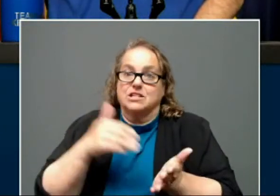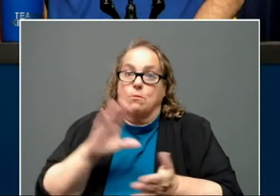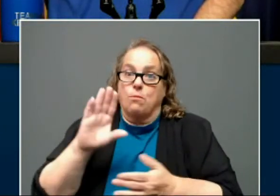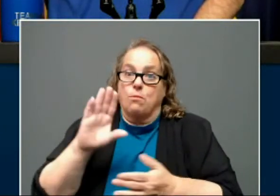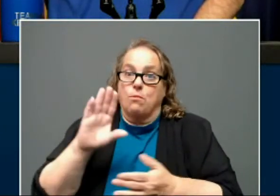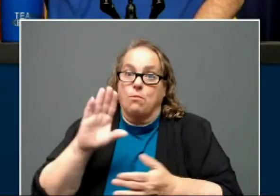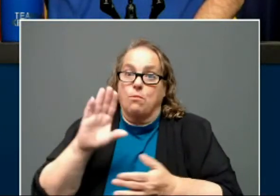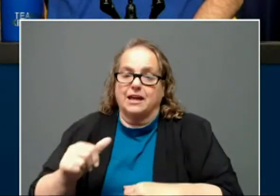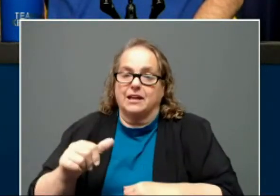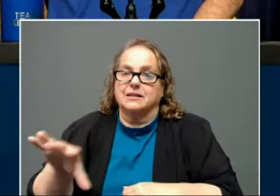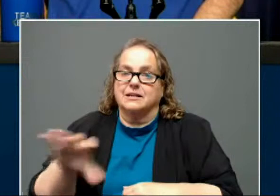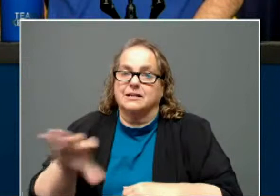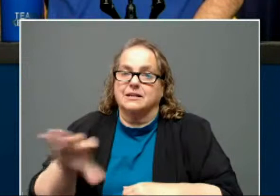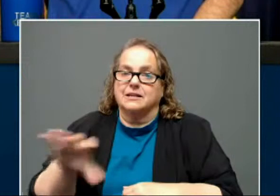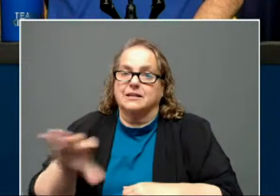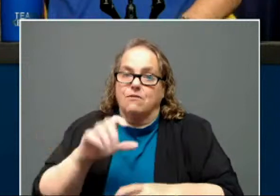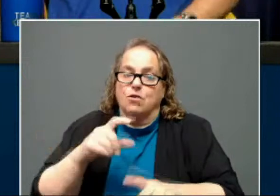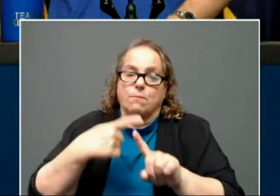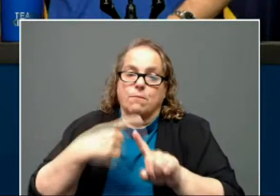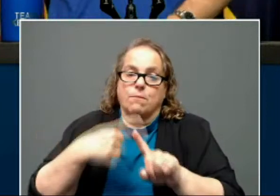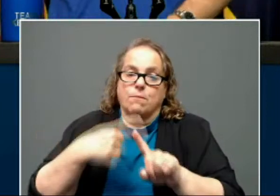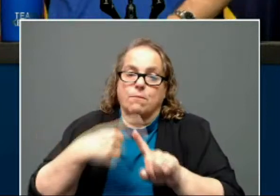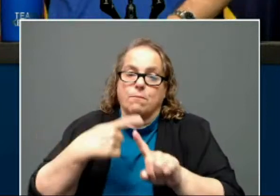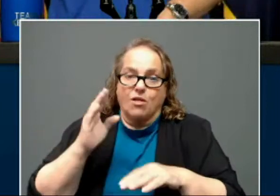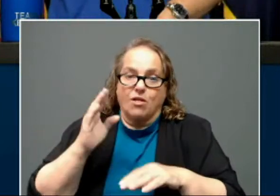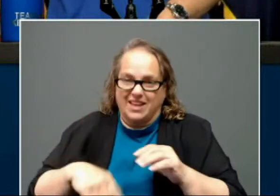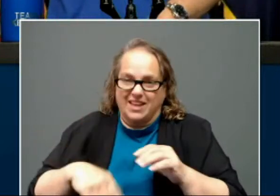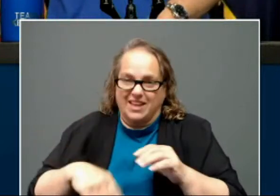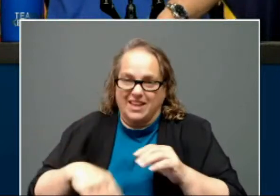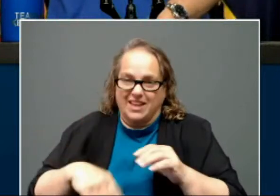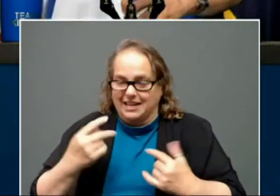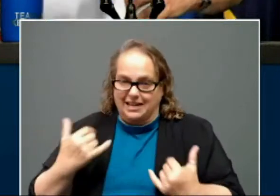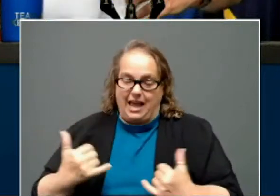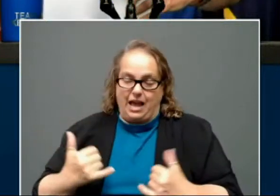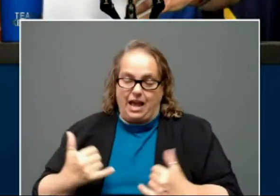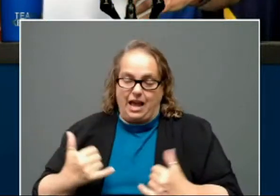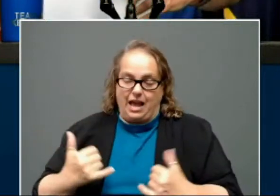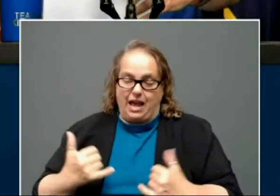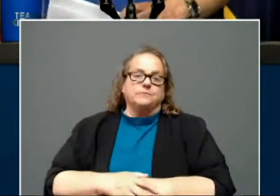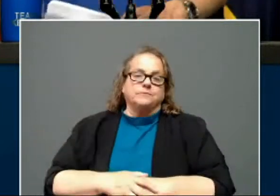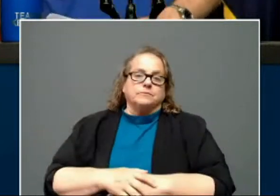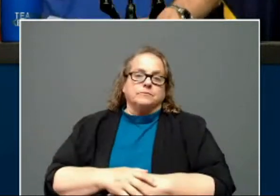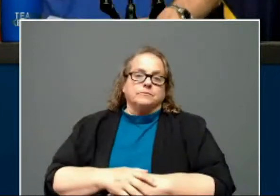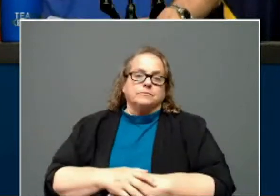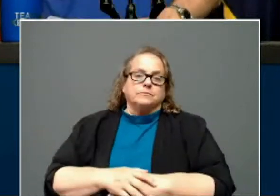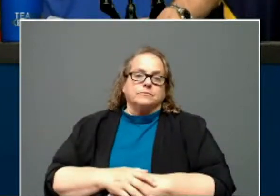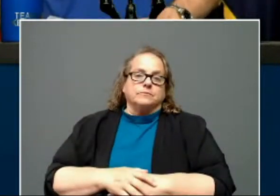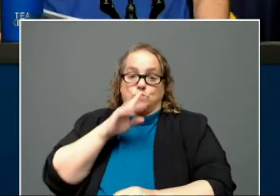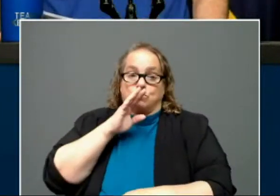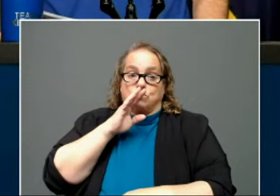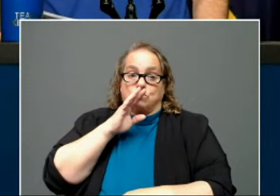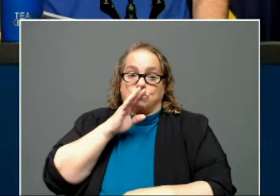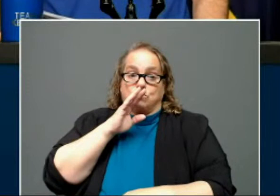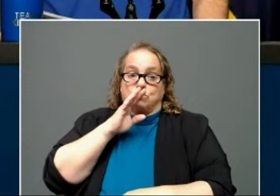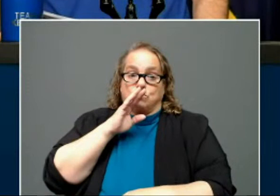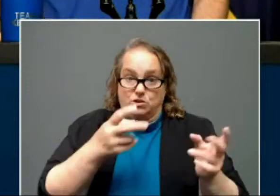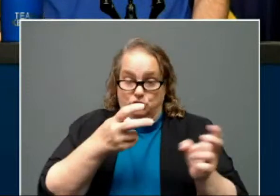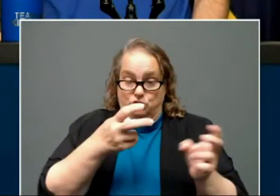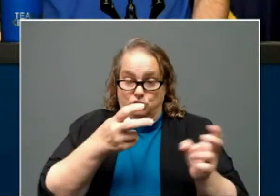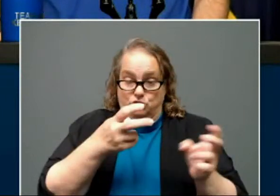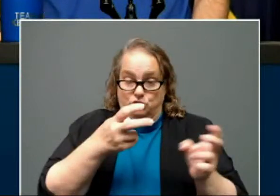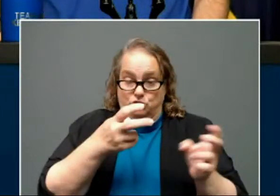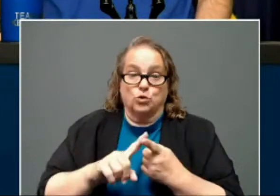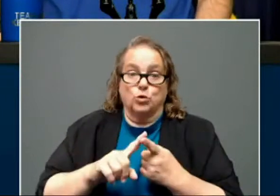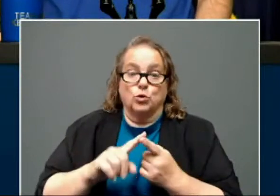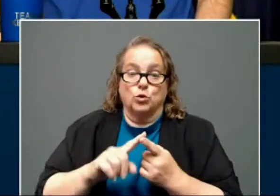500 plus more than what it is seeing right now. All right, to talk about this transfer over to the